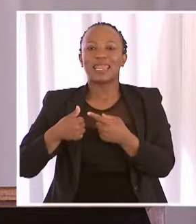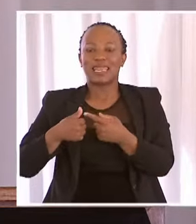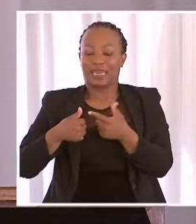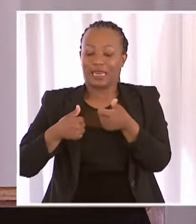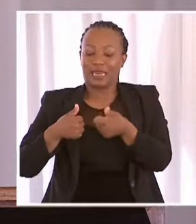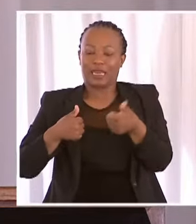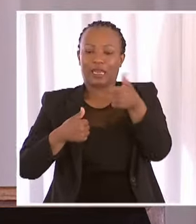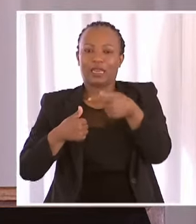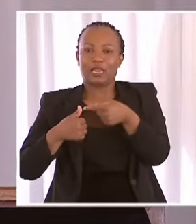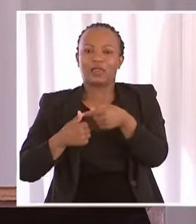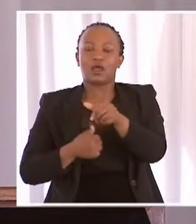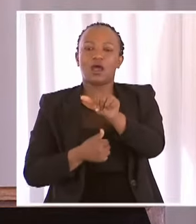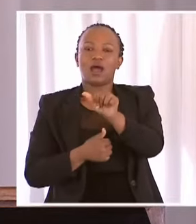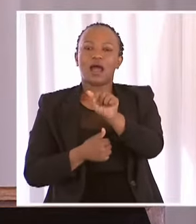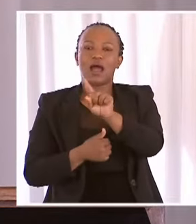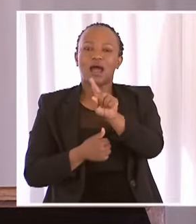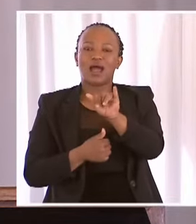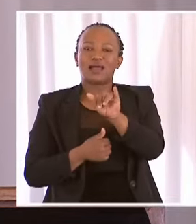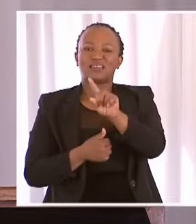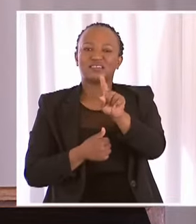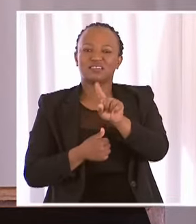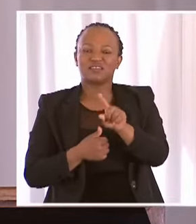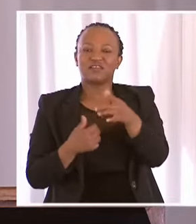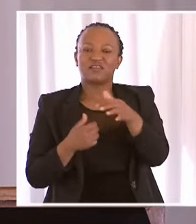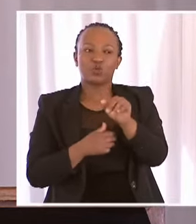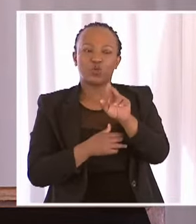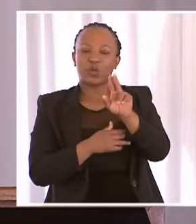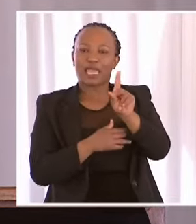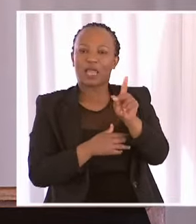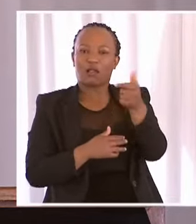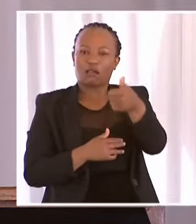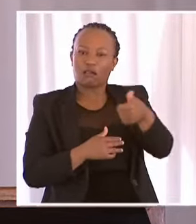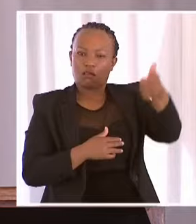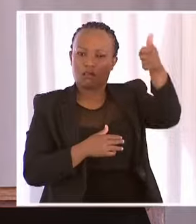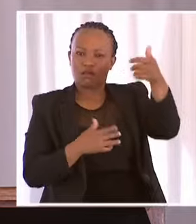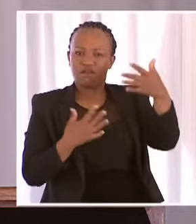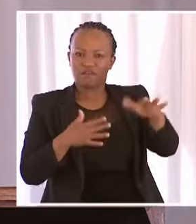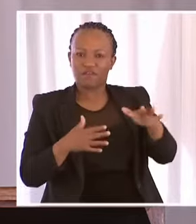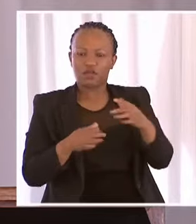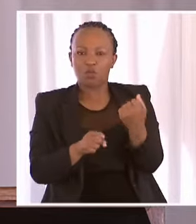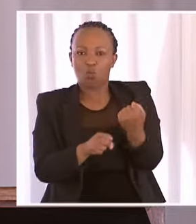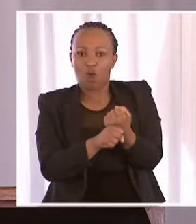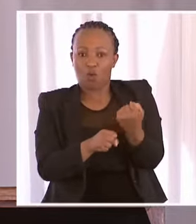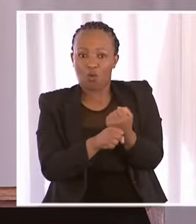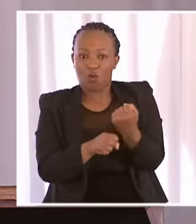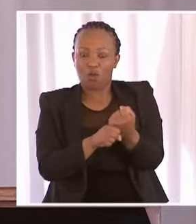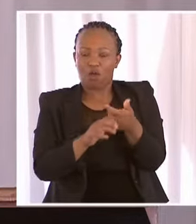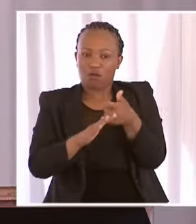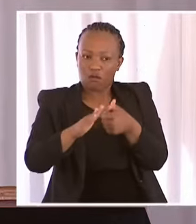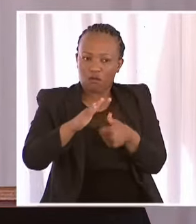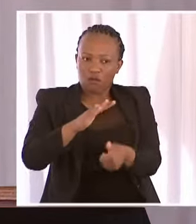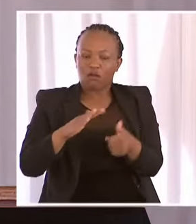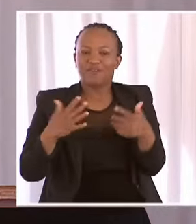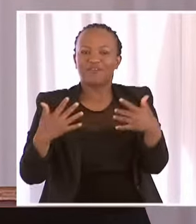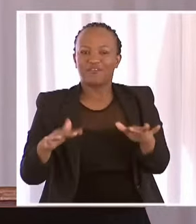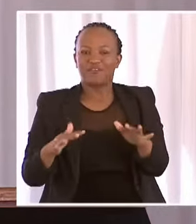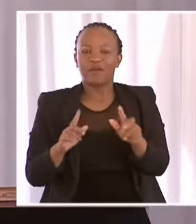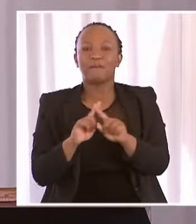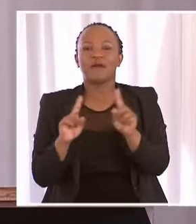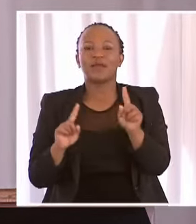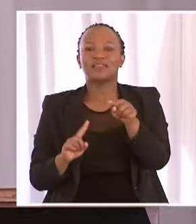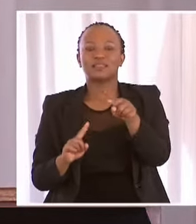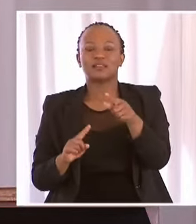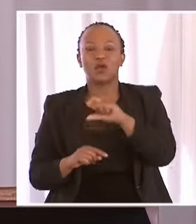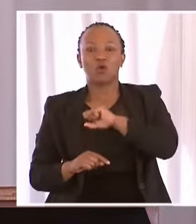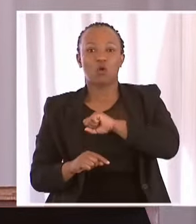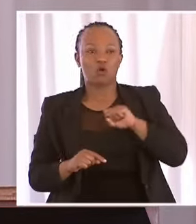Tabo, he was the commander of the UK. Well, Lily, you know that well. Underground work, above ground. Comrade Sam,